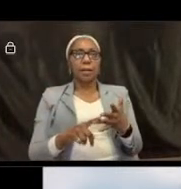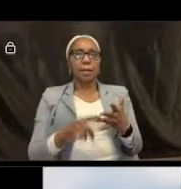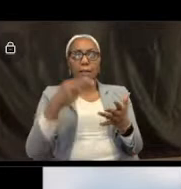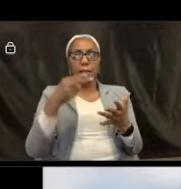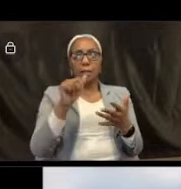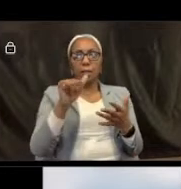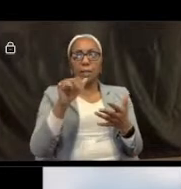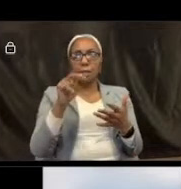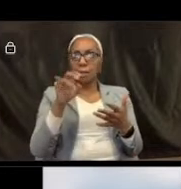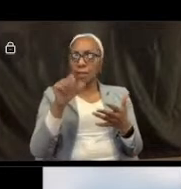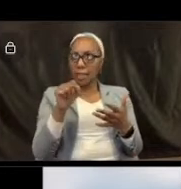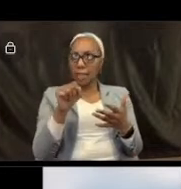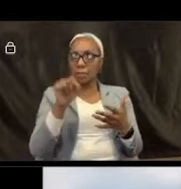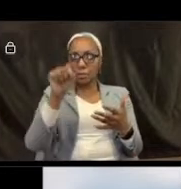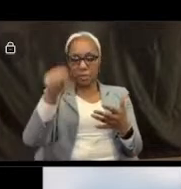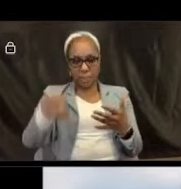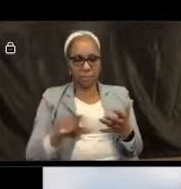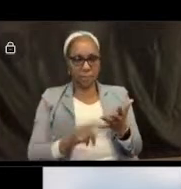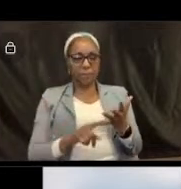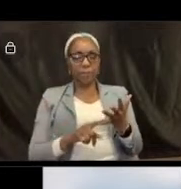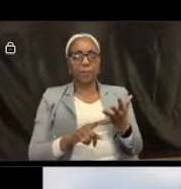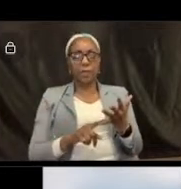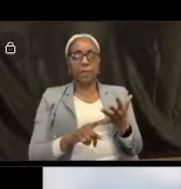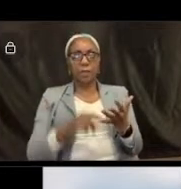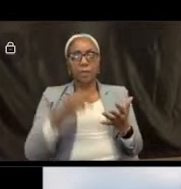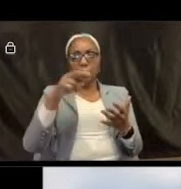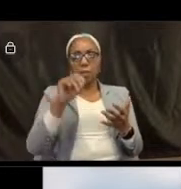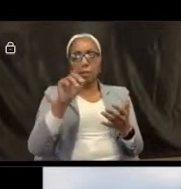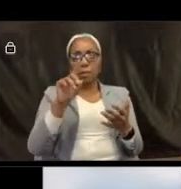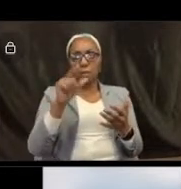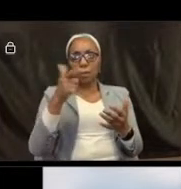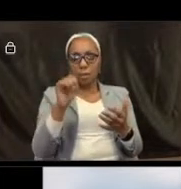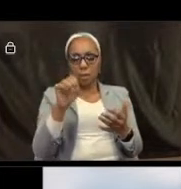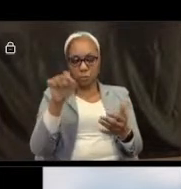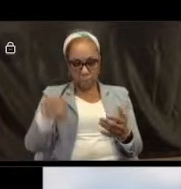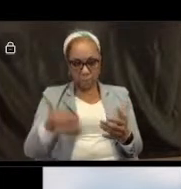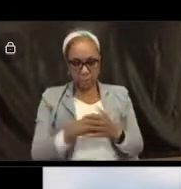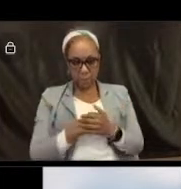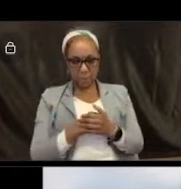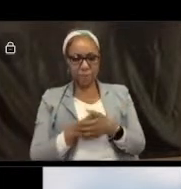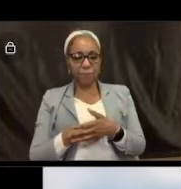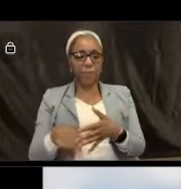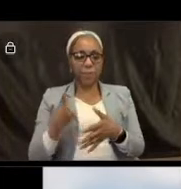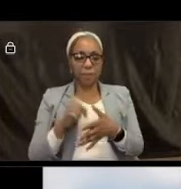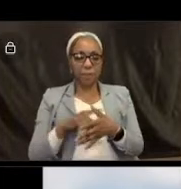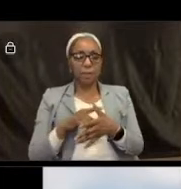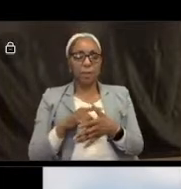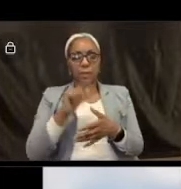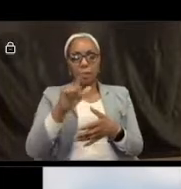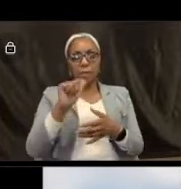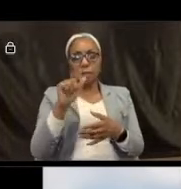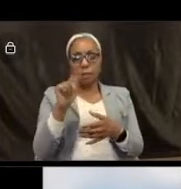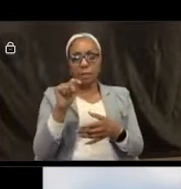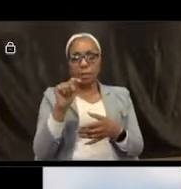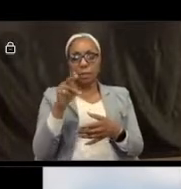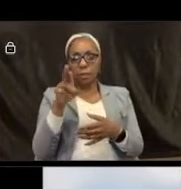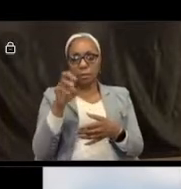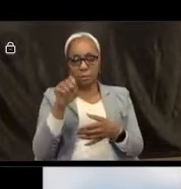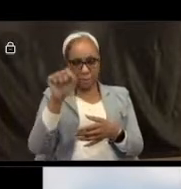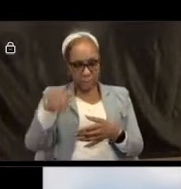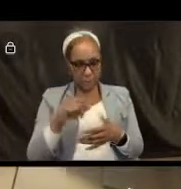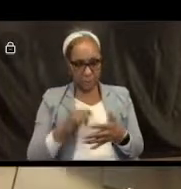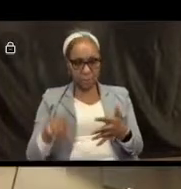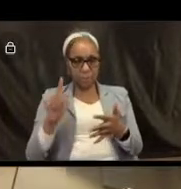Haynes, Yes. Hodge, Yes. Latour,